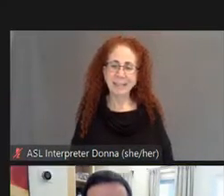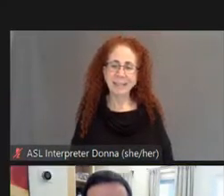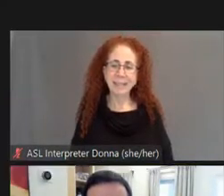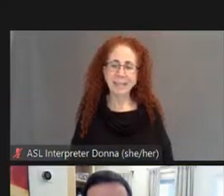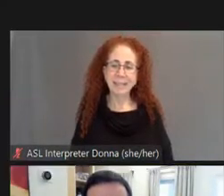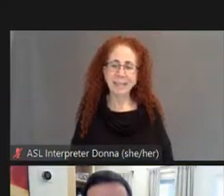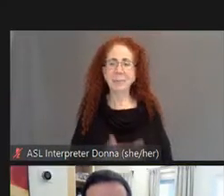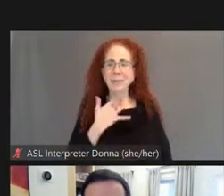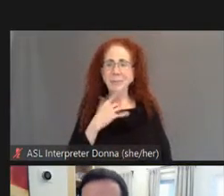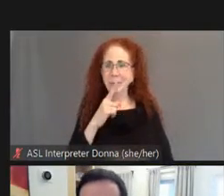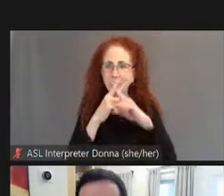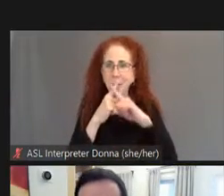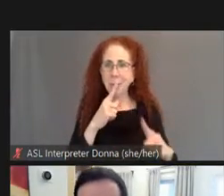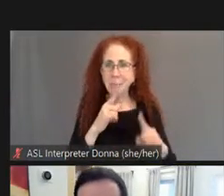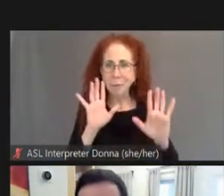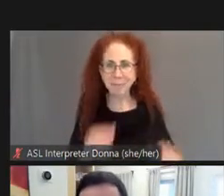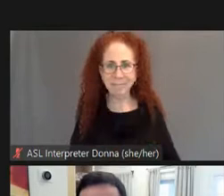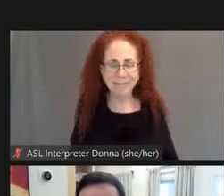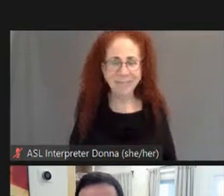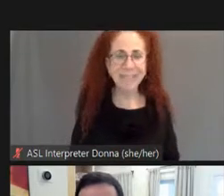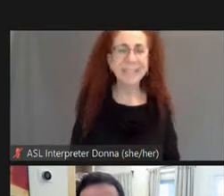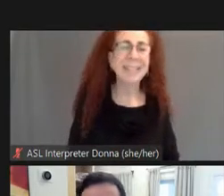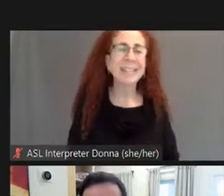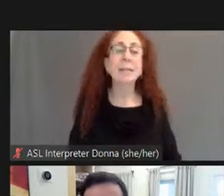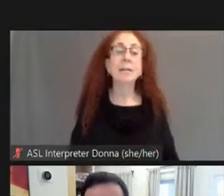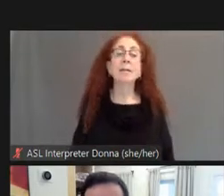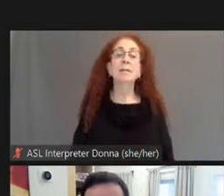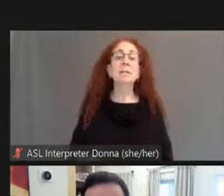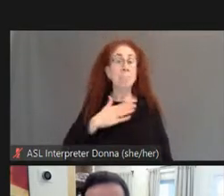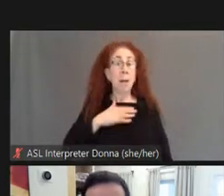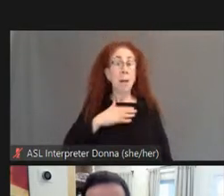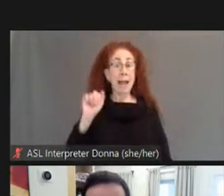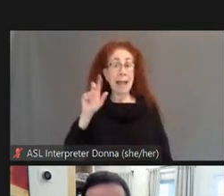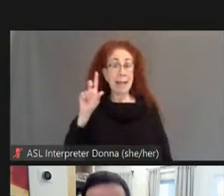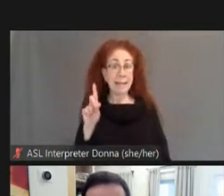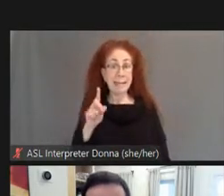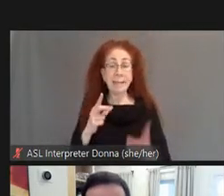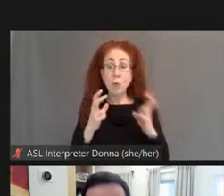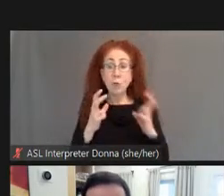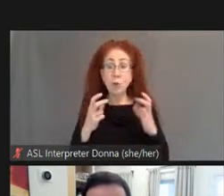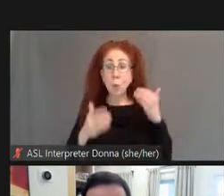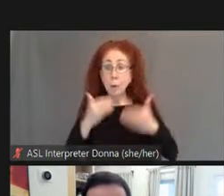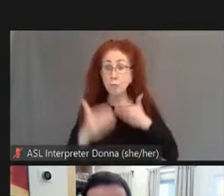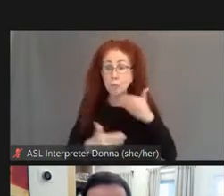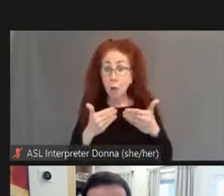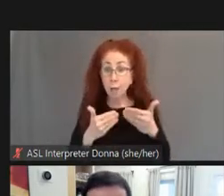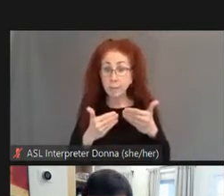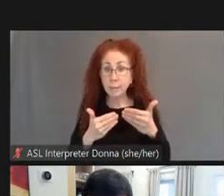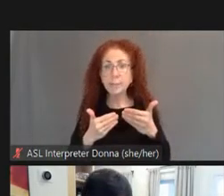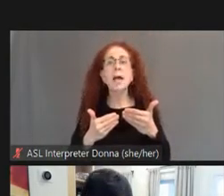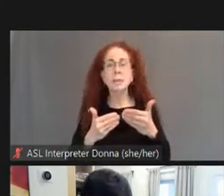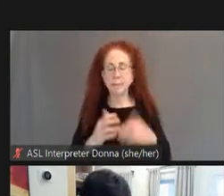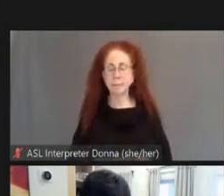Ooh, I'm muted. Yes. Oh, yeah. So my audio description recording process has changed from